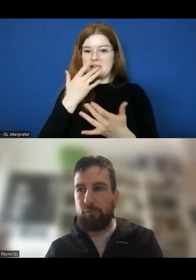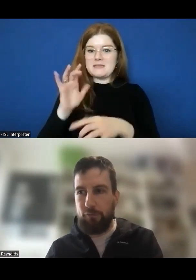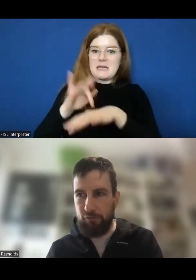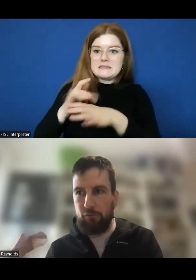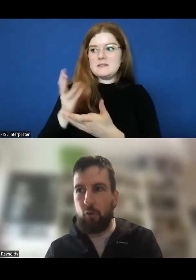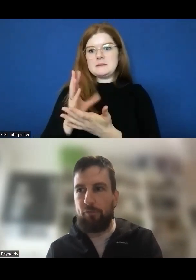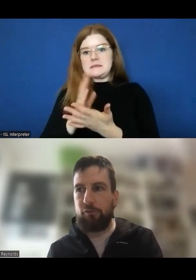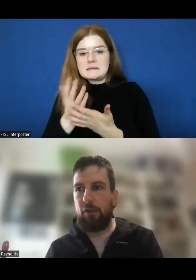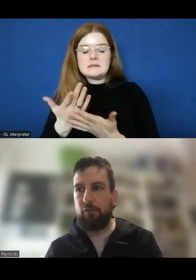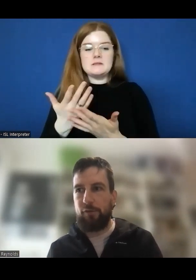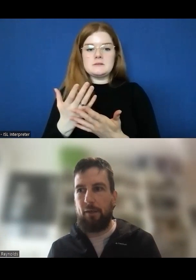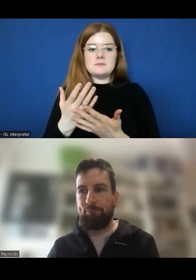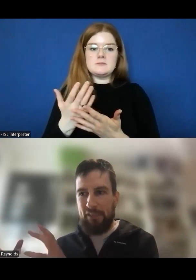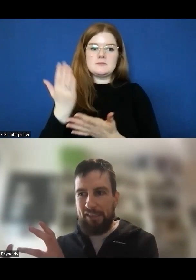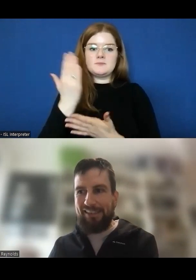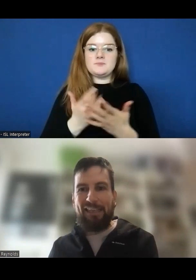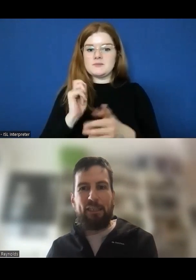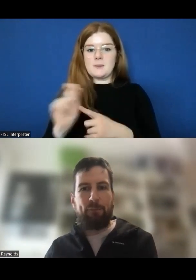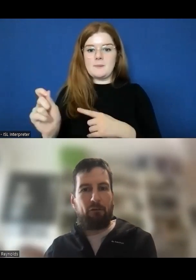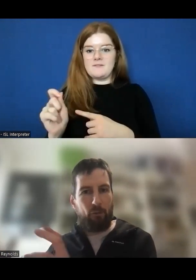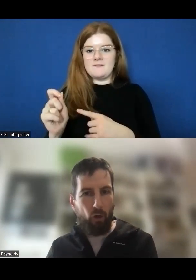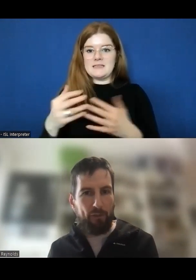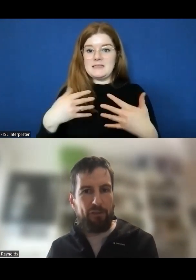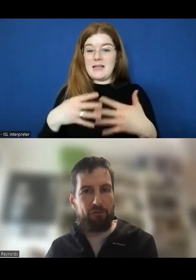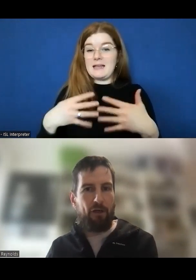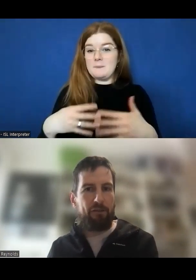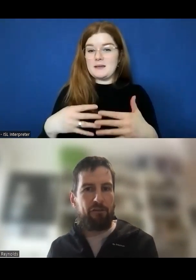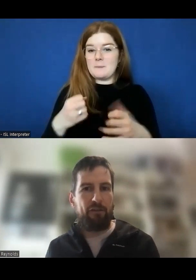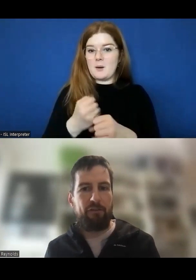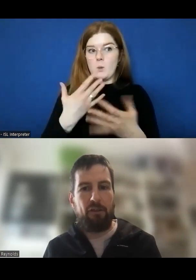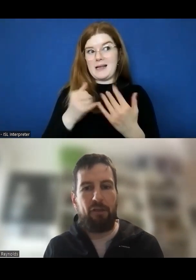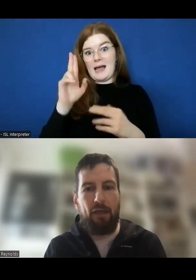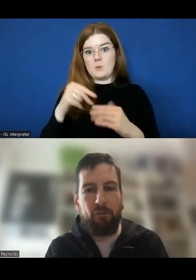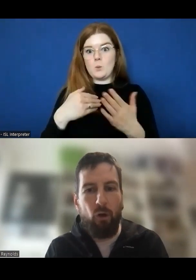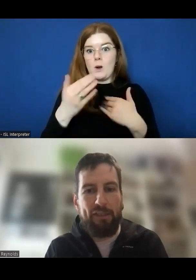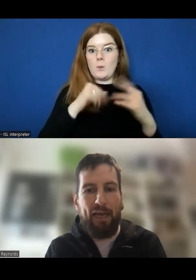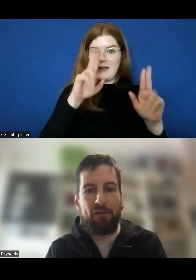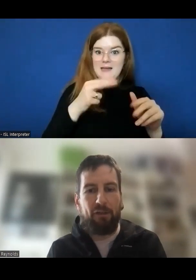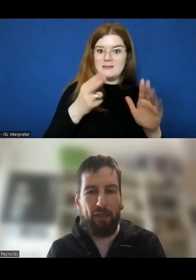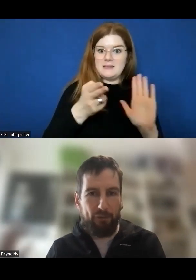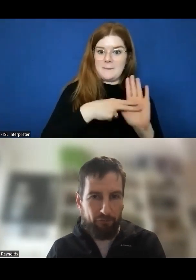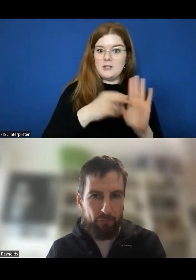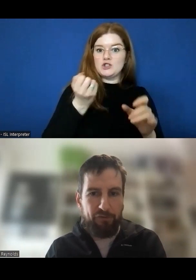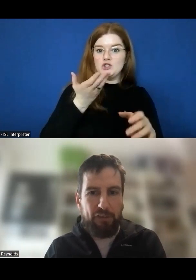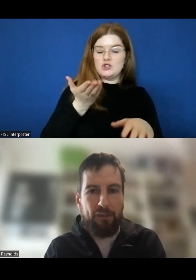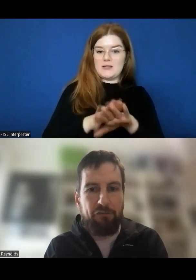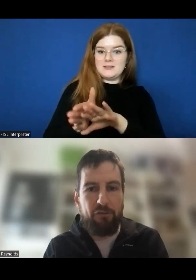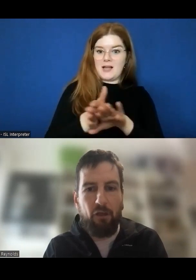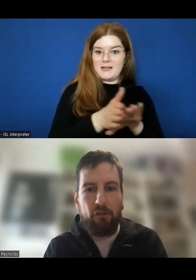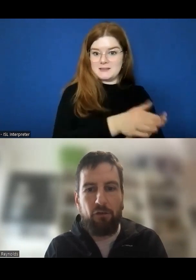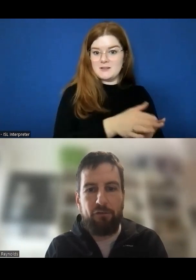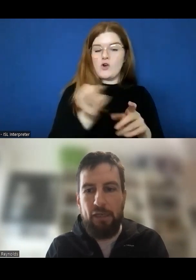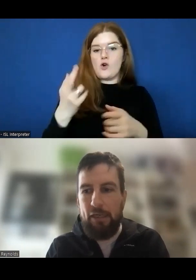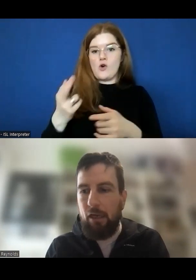the certain forms of kind of gatekeeping around what can be defined as genocide and what can't, because of the particular history